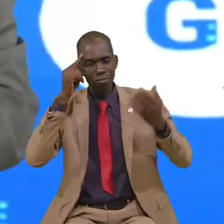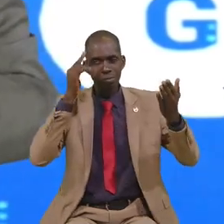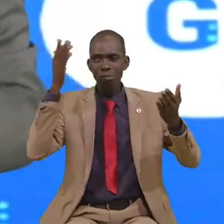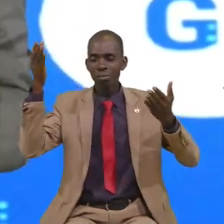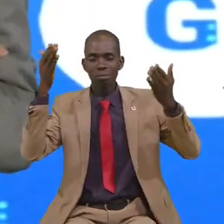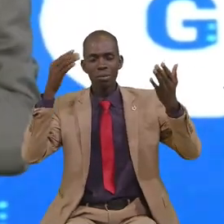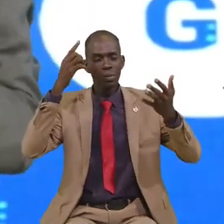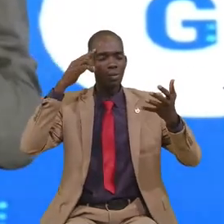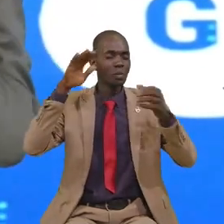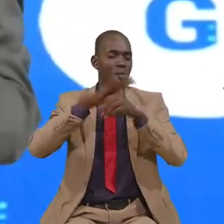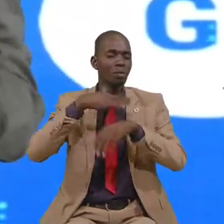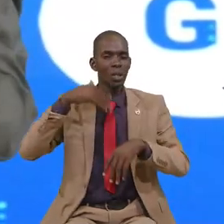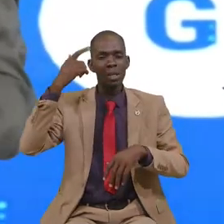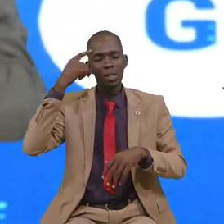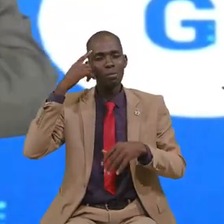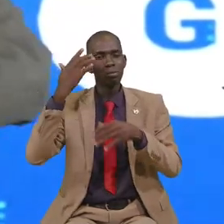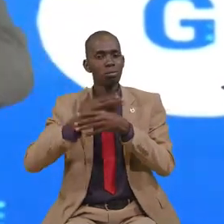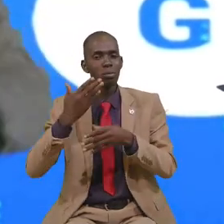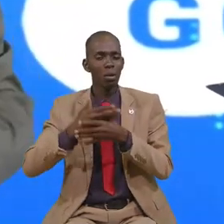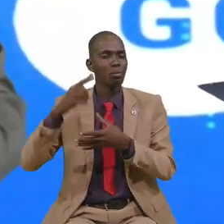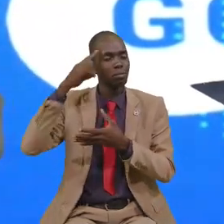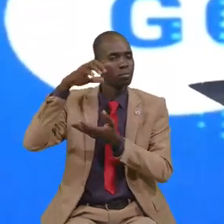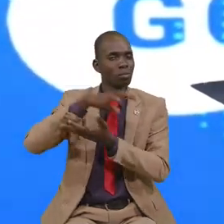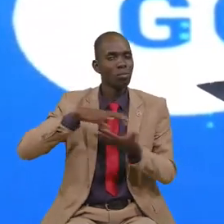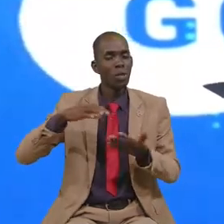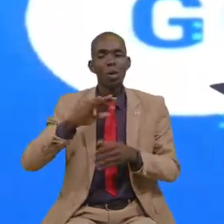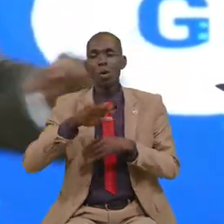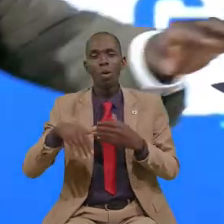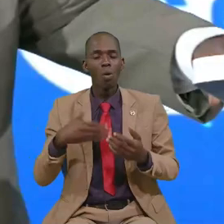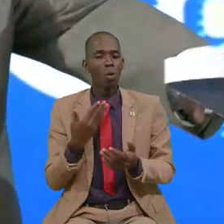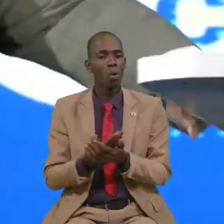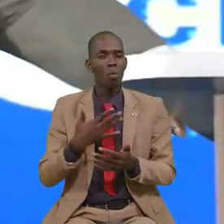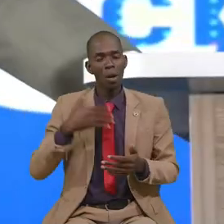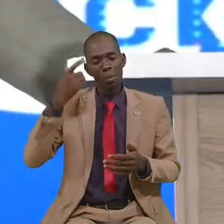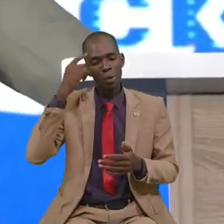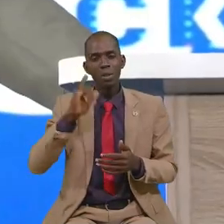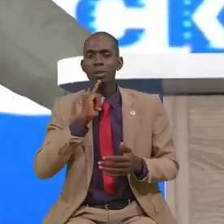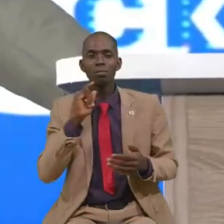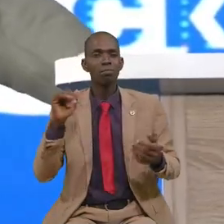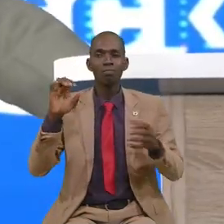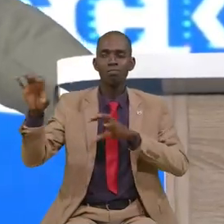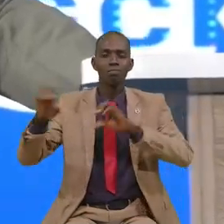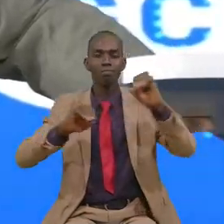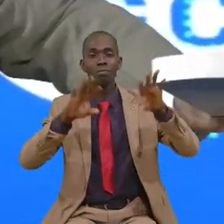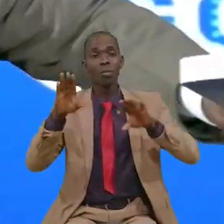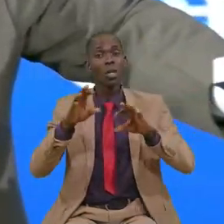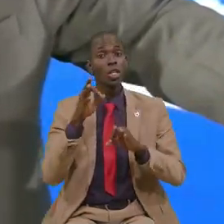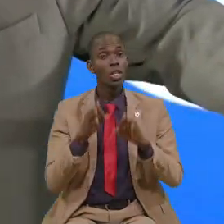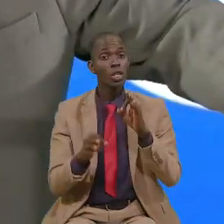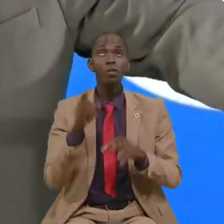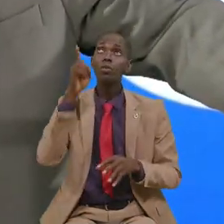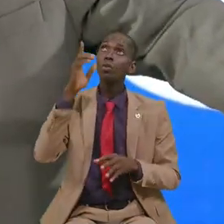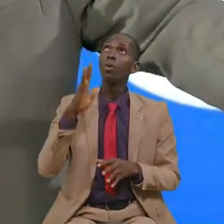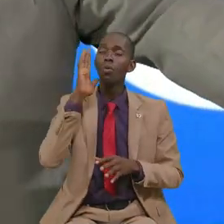that, and all the things inside my system, they are all scattered. Well, if God is going to use me to bring all